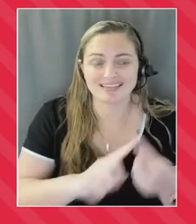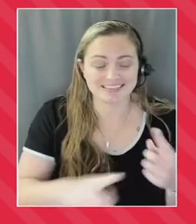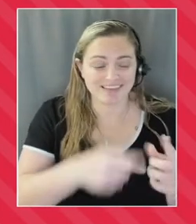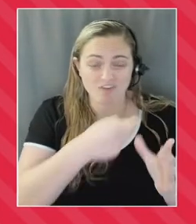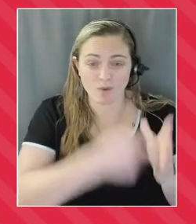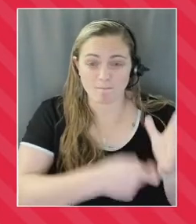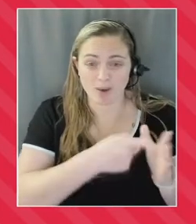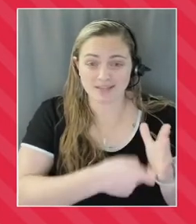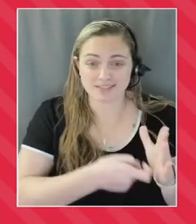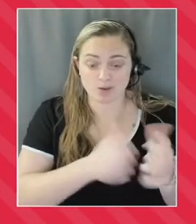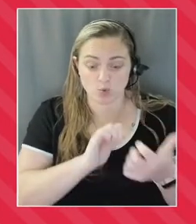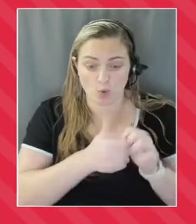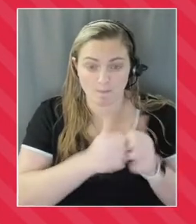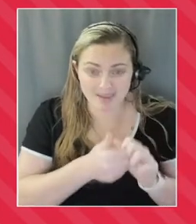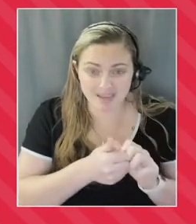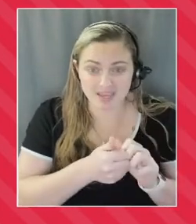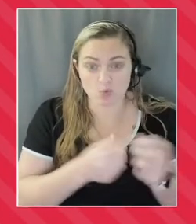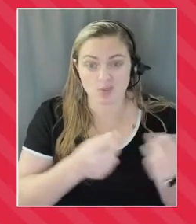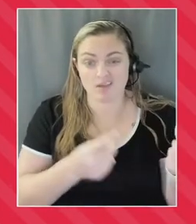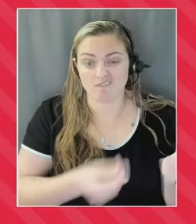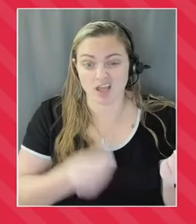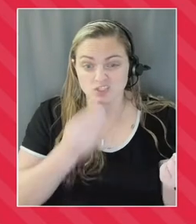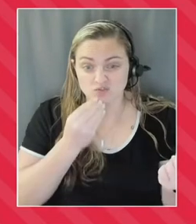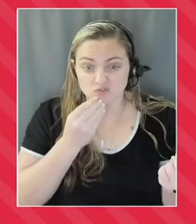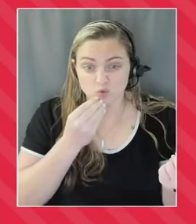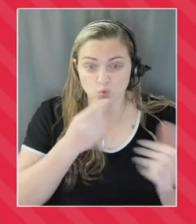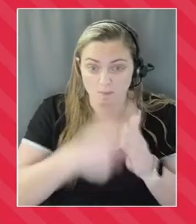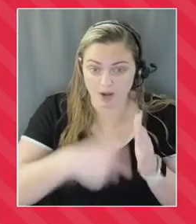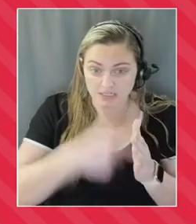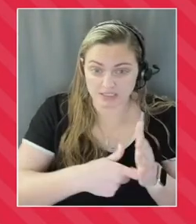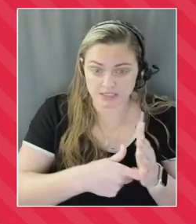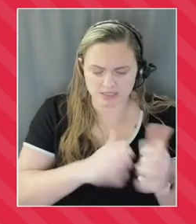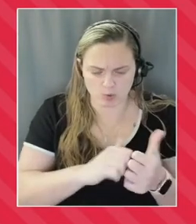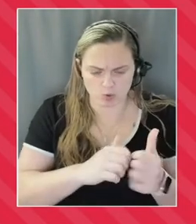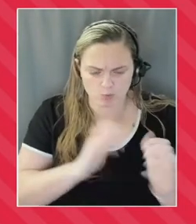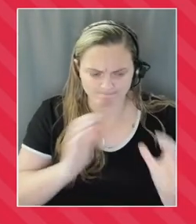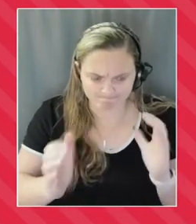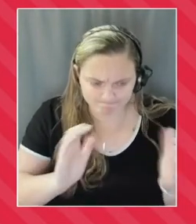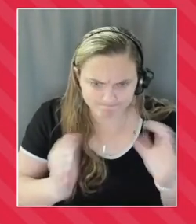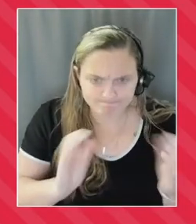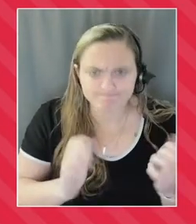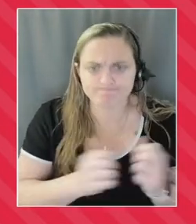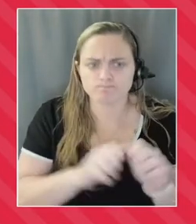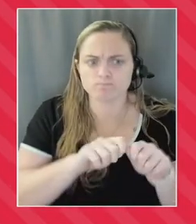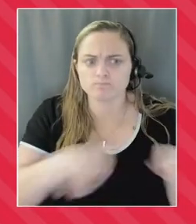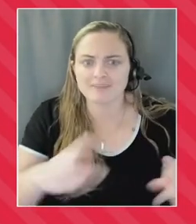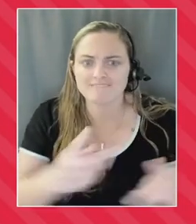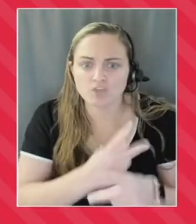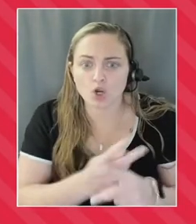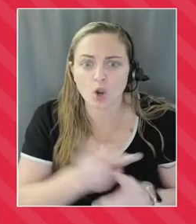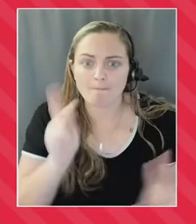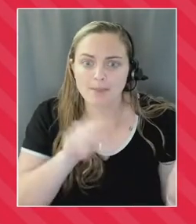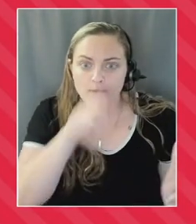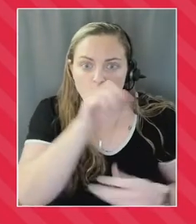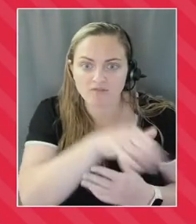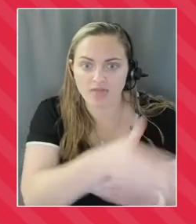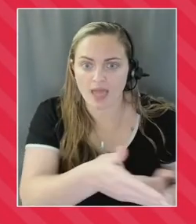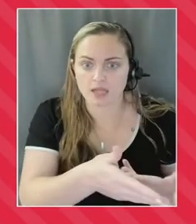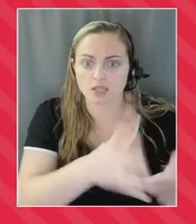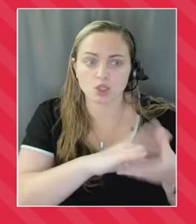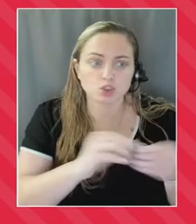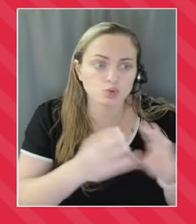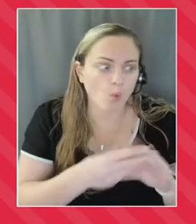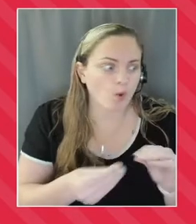food, mm-hmm. and that was no small feat. Yeah, yeah. Then we put them out, and we found out people love them. Mm-hmm. The stories came